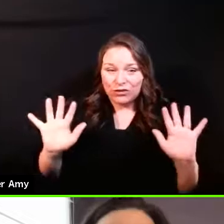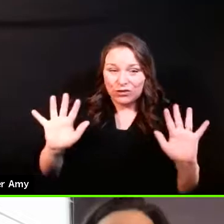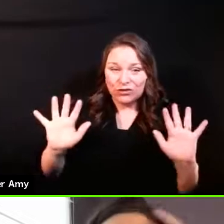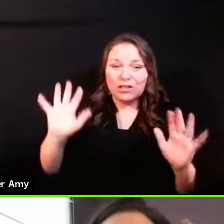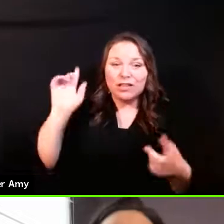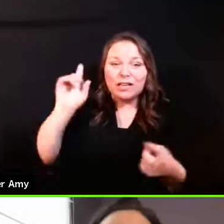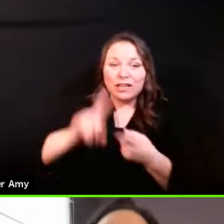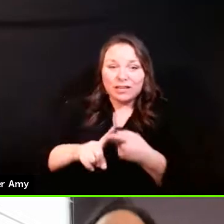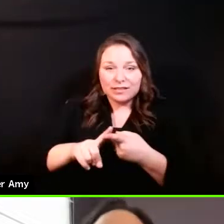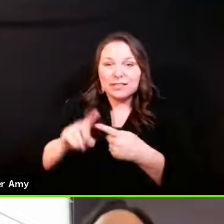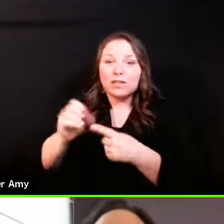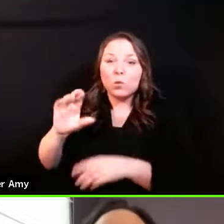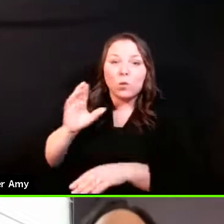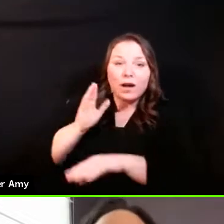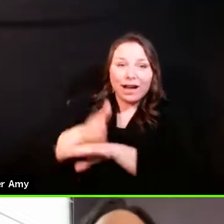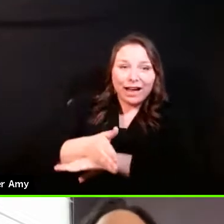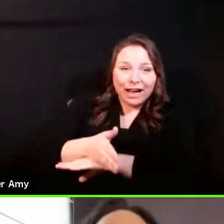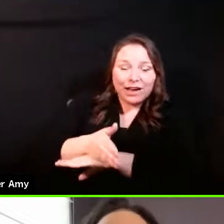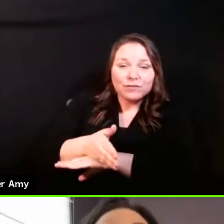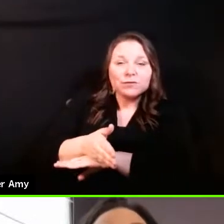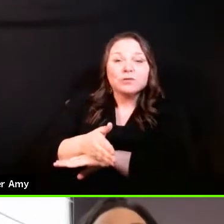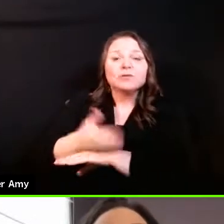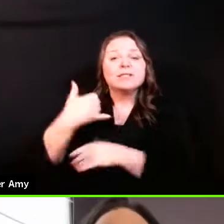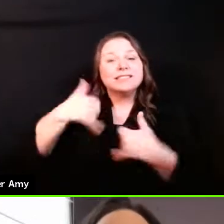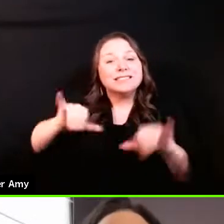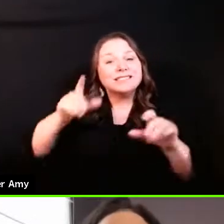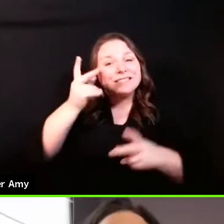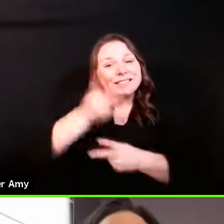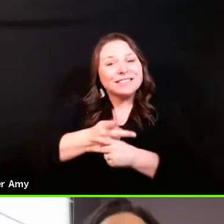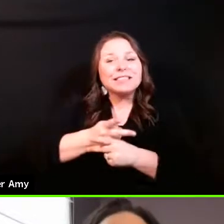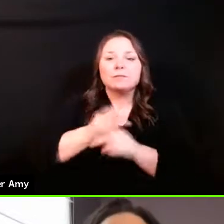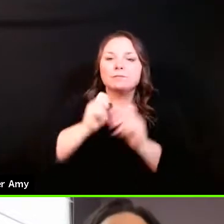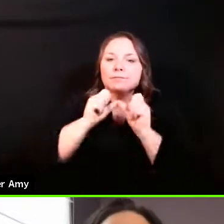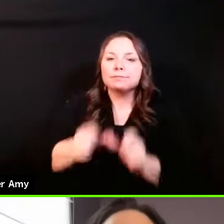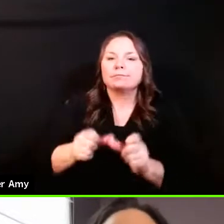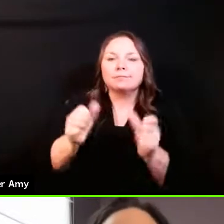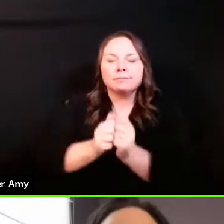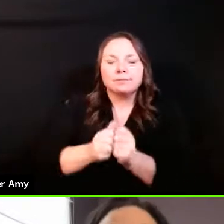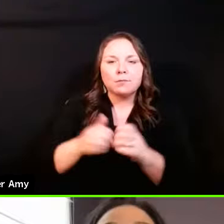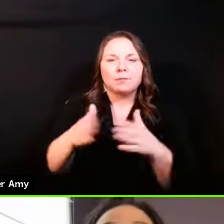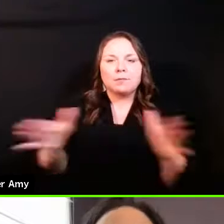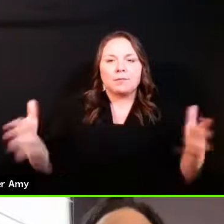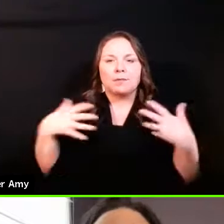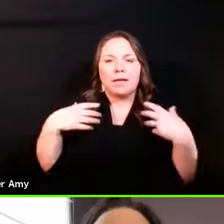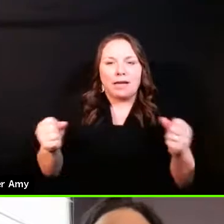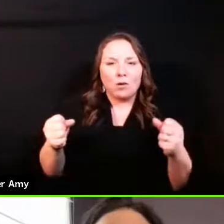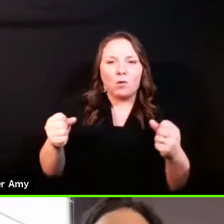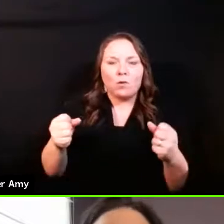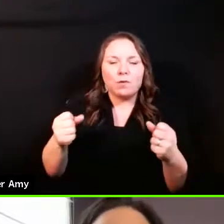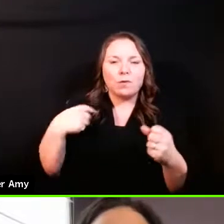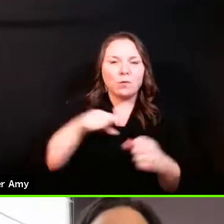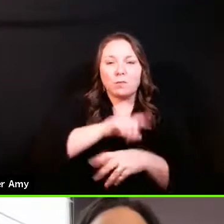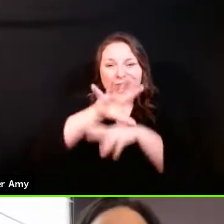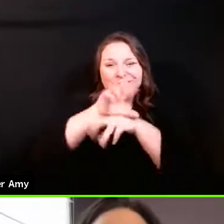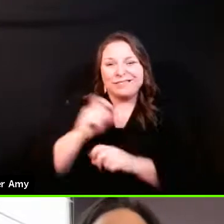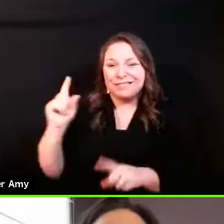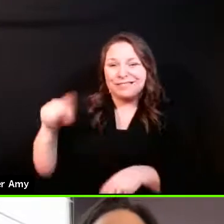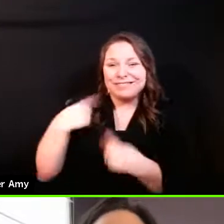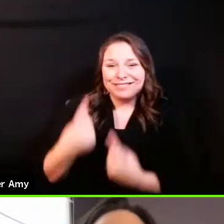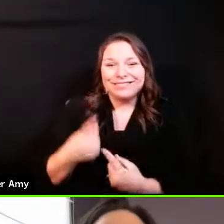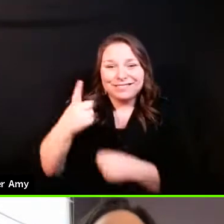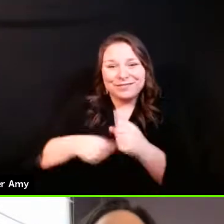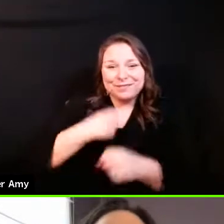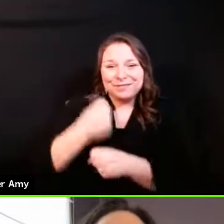until and even after, we're going to need to keep up rather with the public health measures that we've all become experts at, I think, in the past